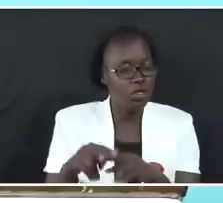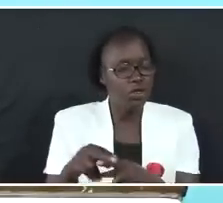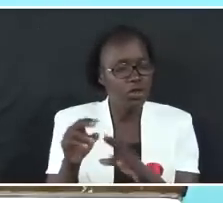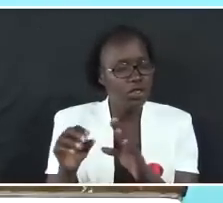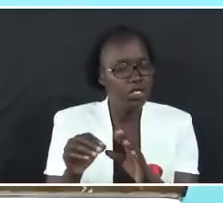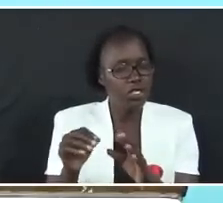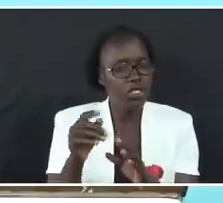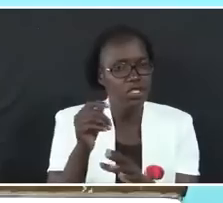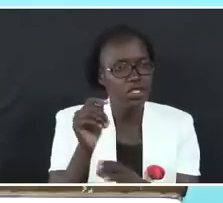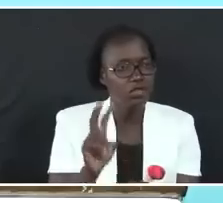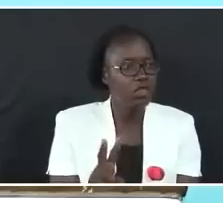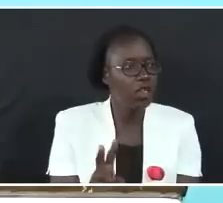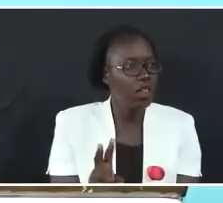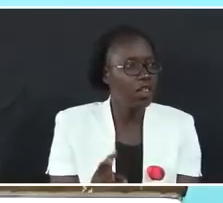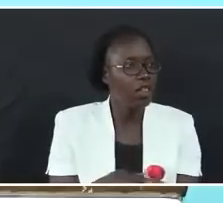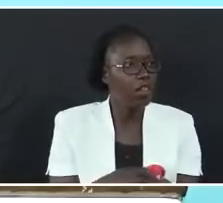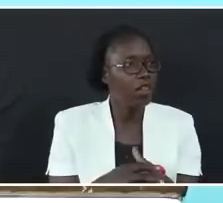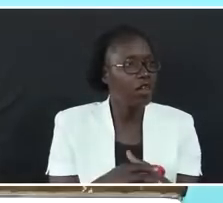your Bible to church.